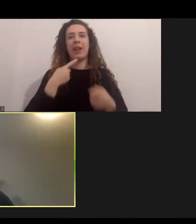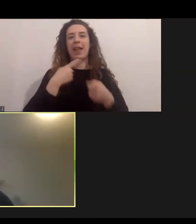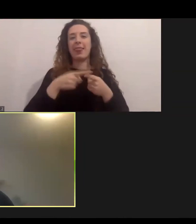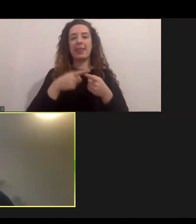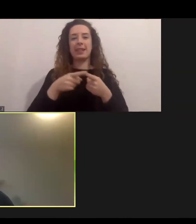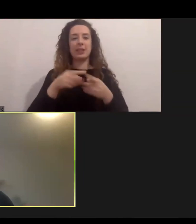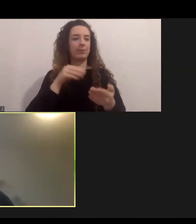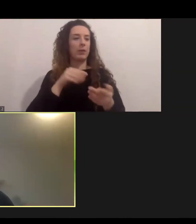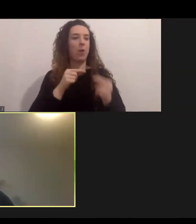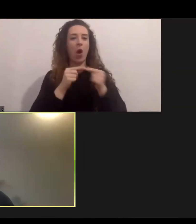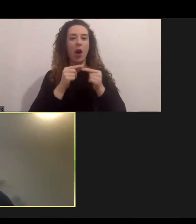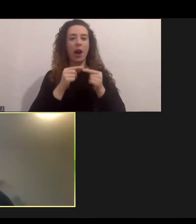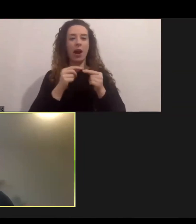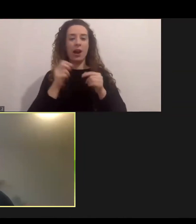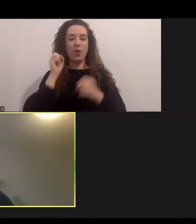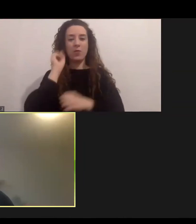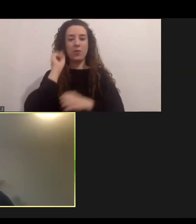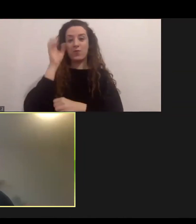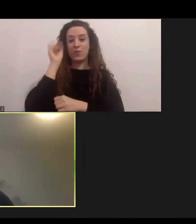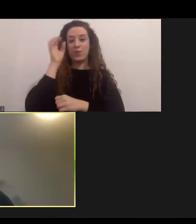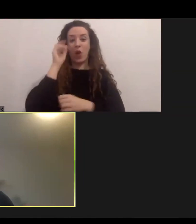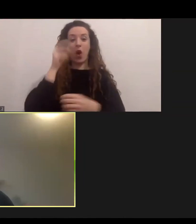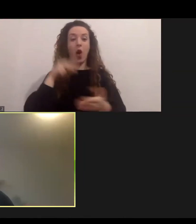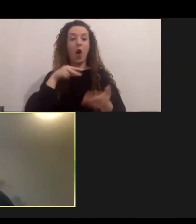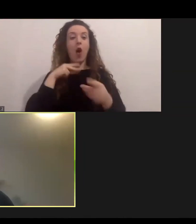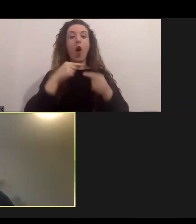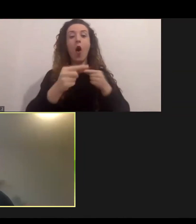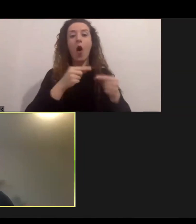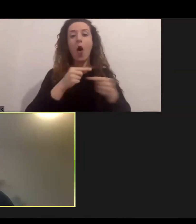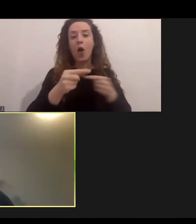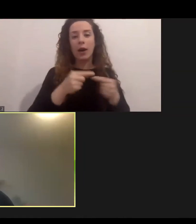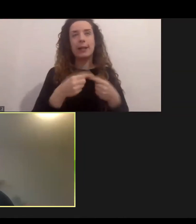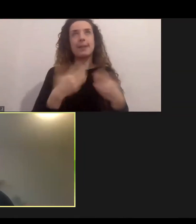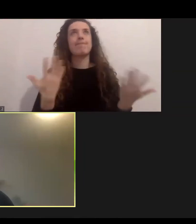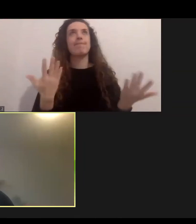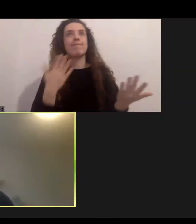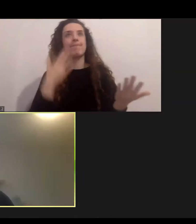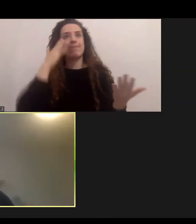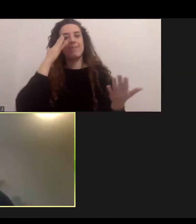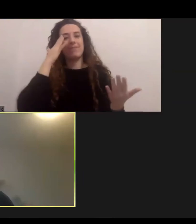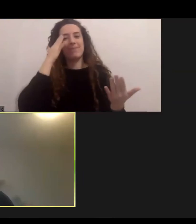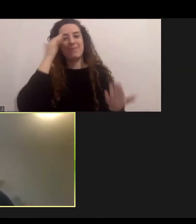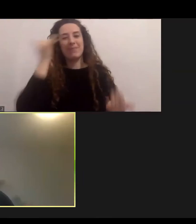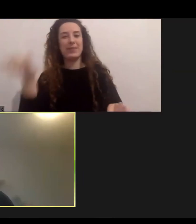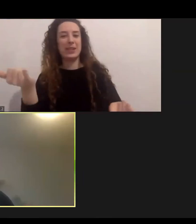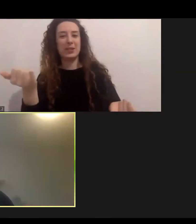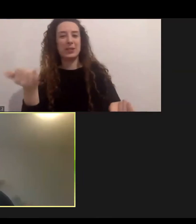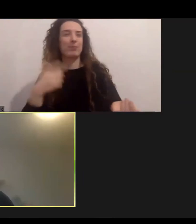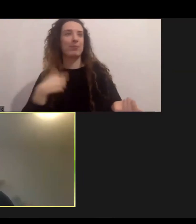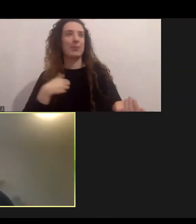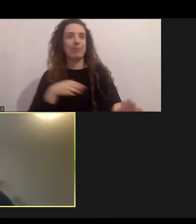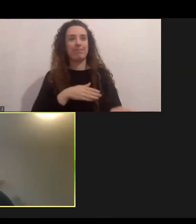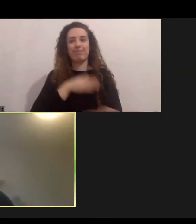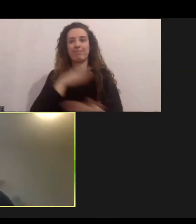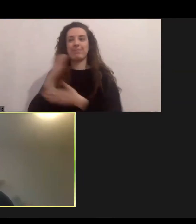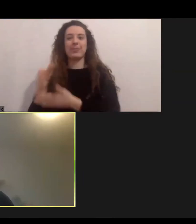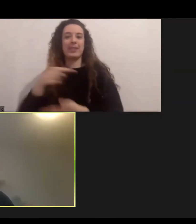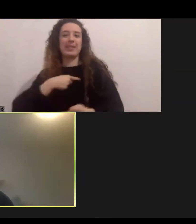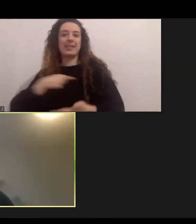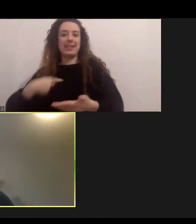online platform, I definitely want to say that I like the connectivity